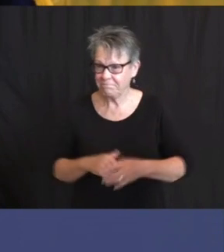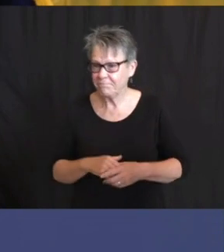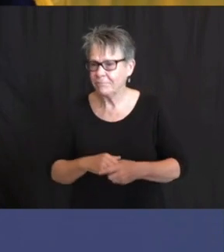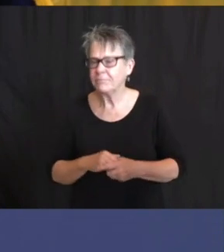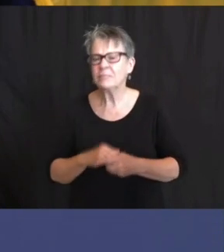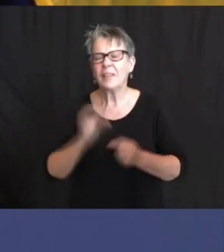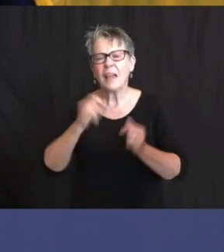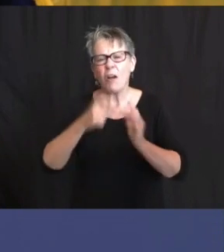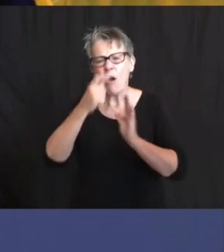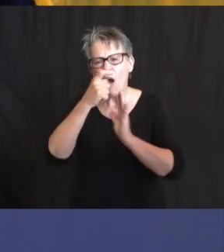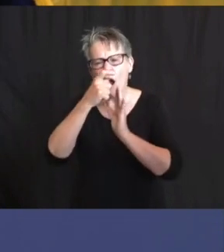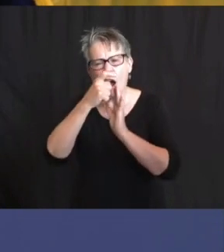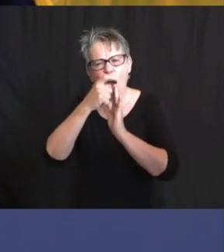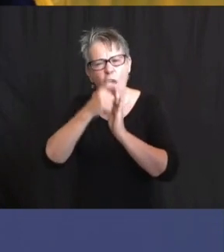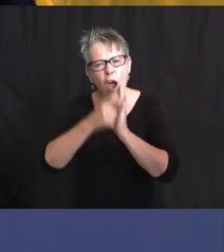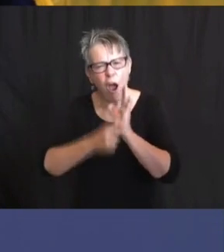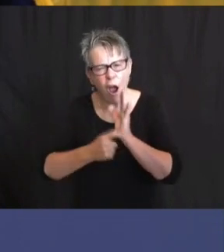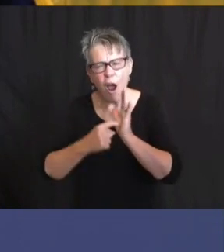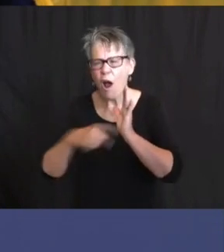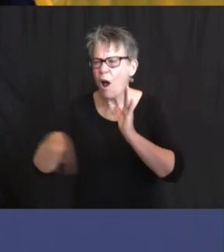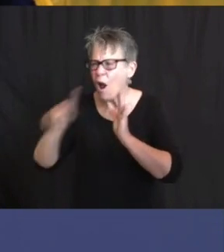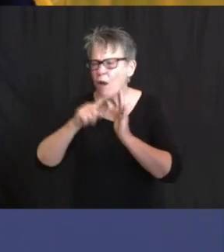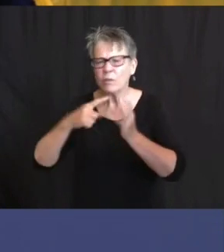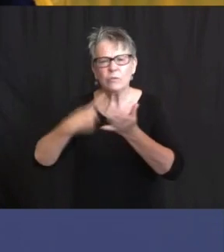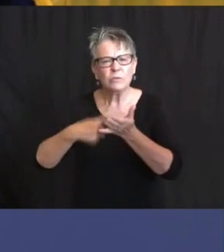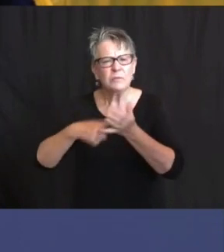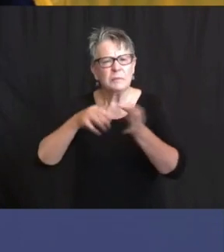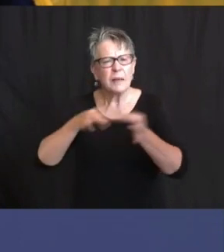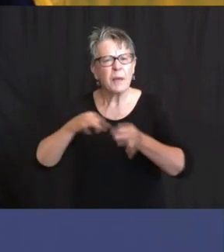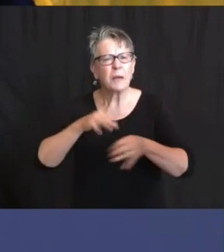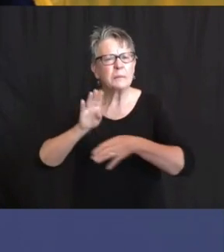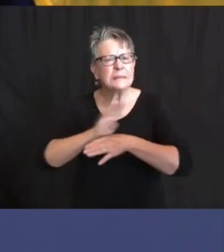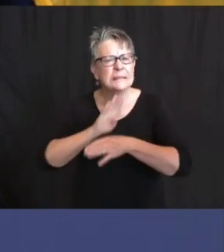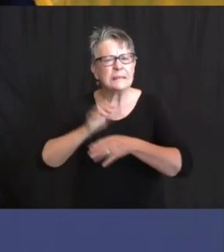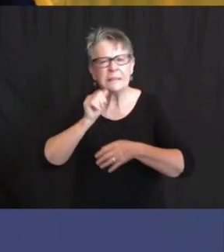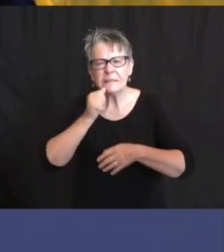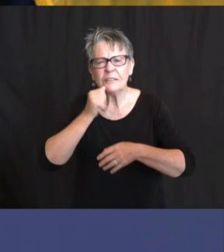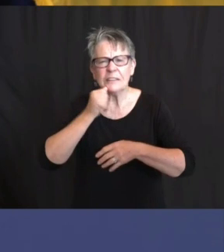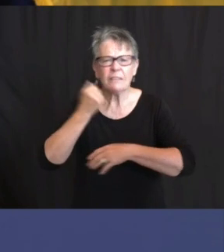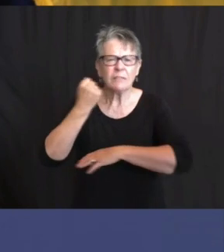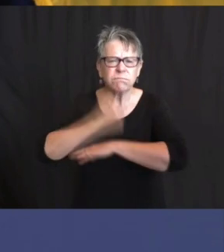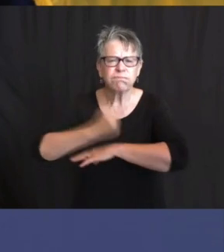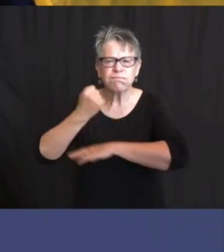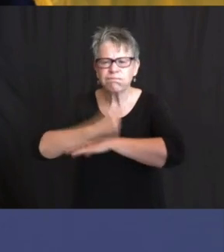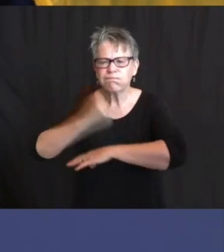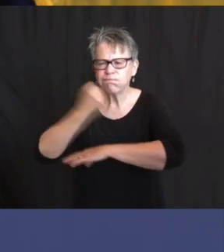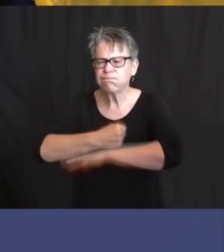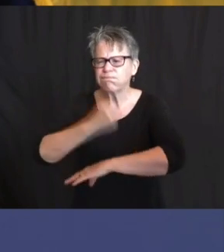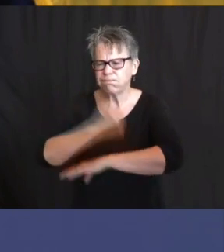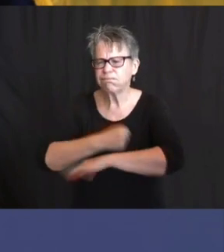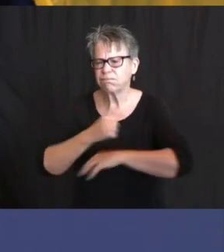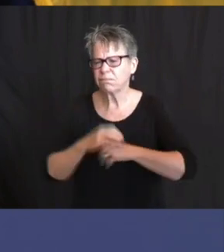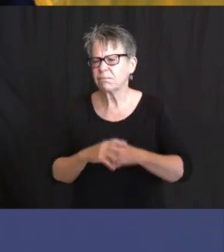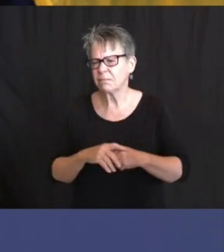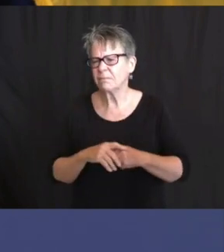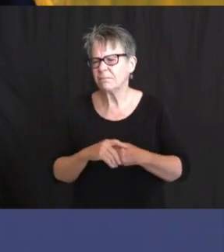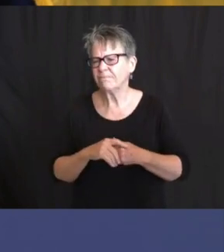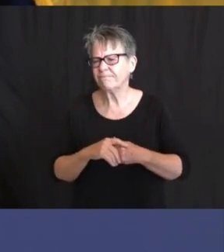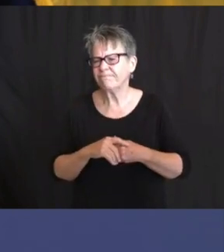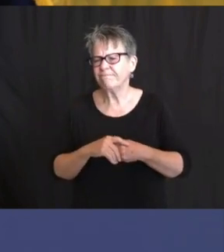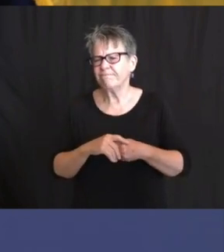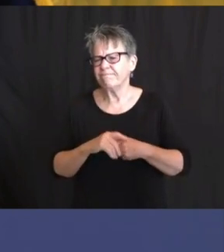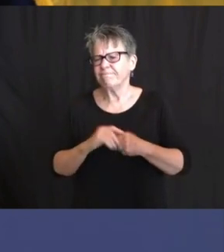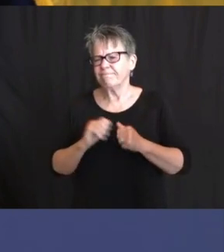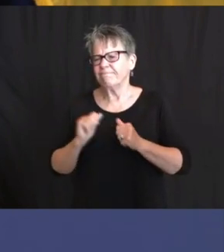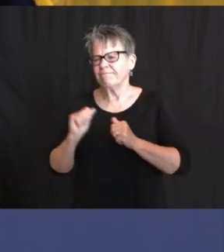this is a time when we're all going to have to give of ourselves, without commenting specifically on what she said, but I want to reiterate something I haven't said in a